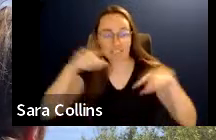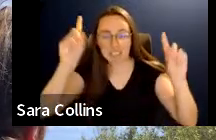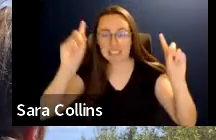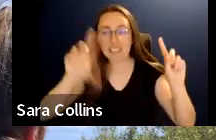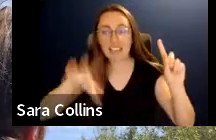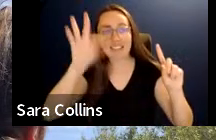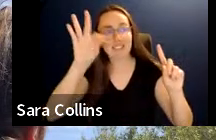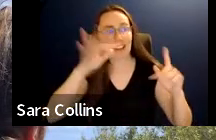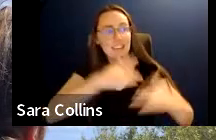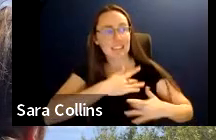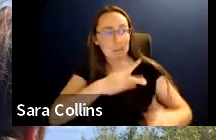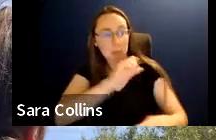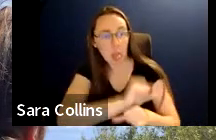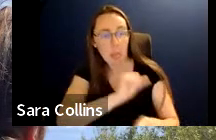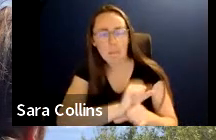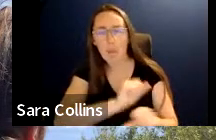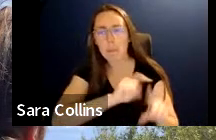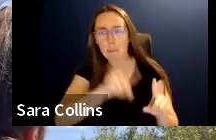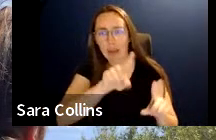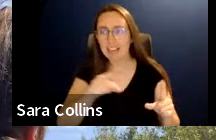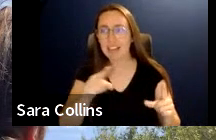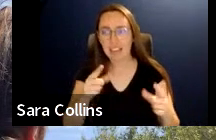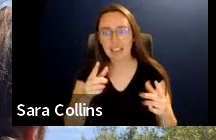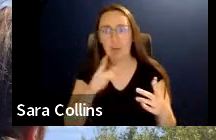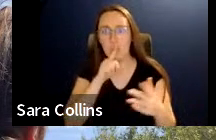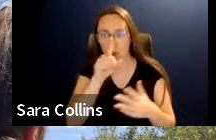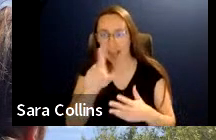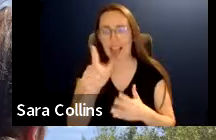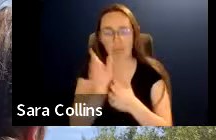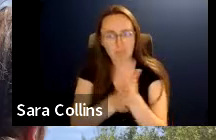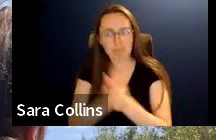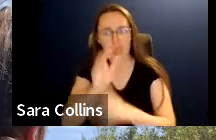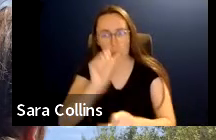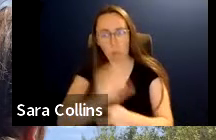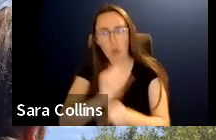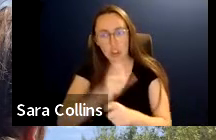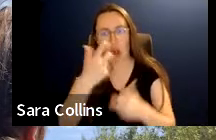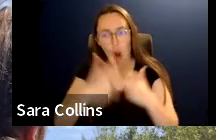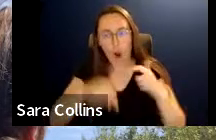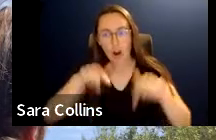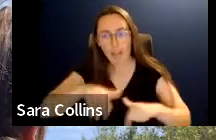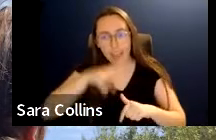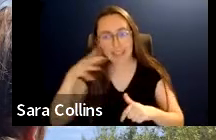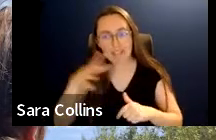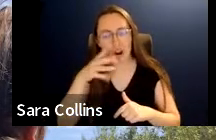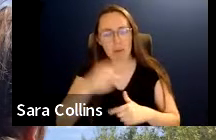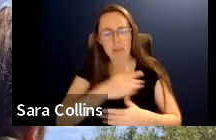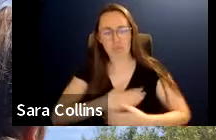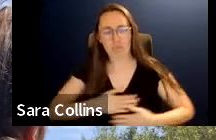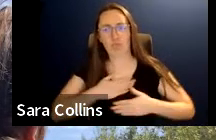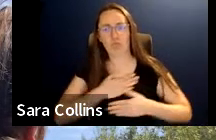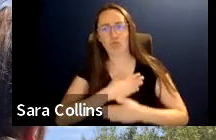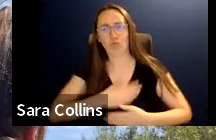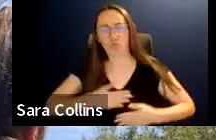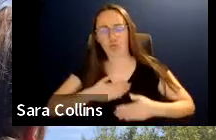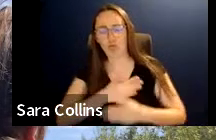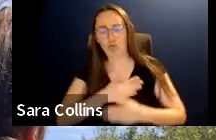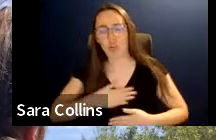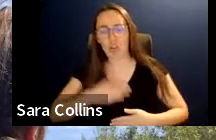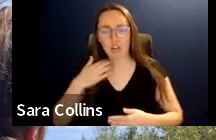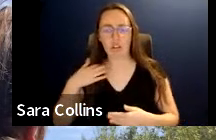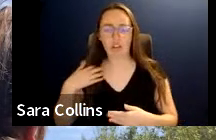very meaningful ways to our farm and really enjoys it. And I would argue is part of the entire community